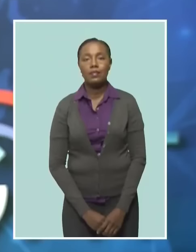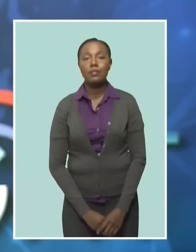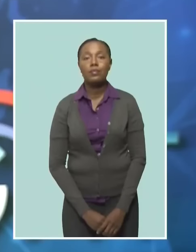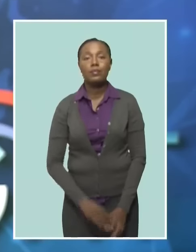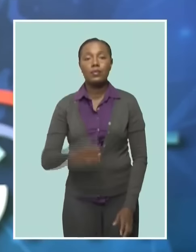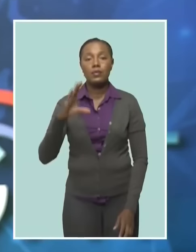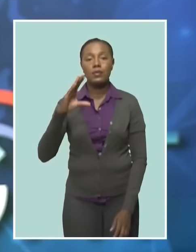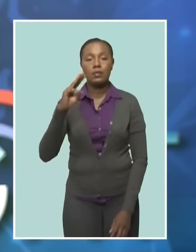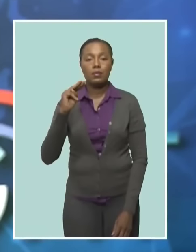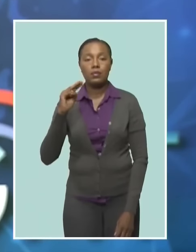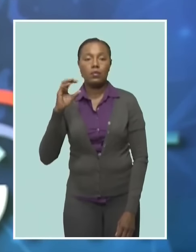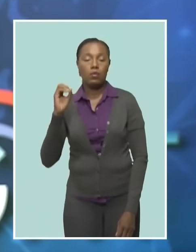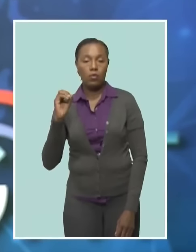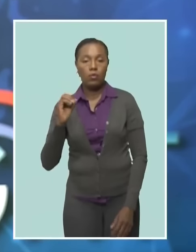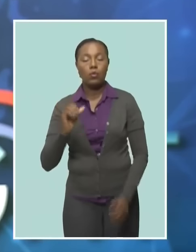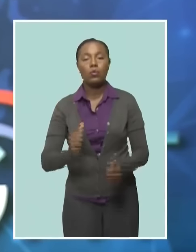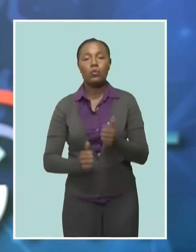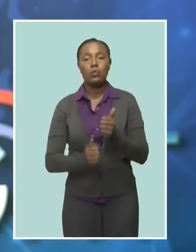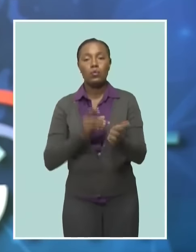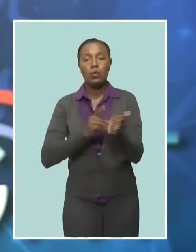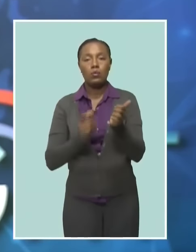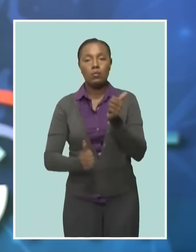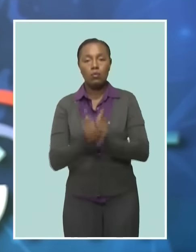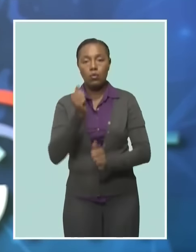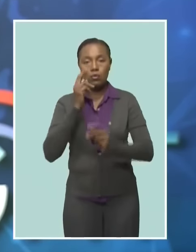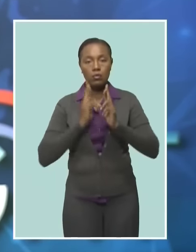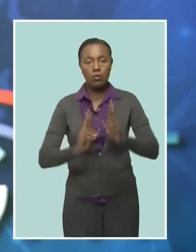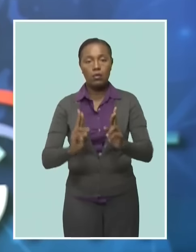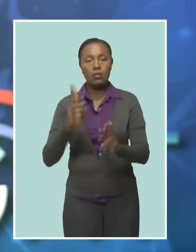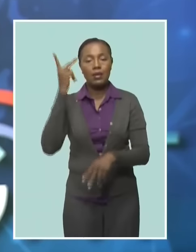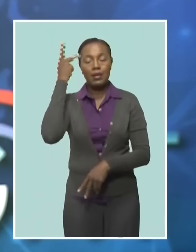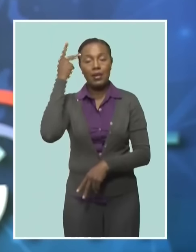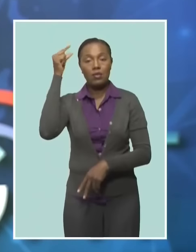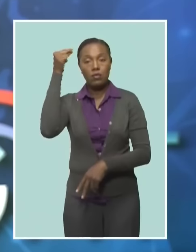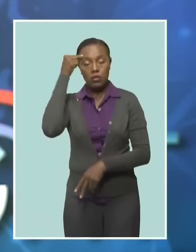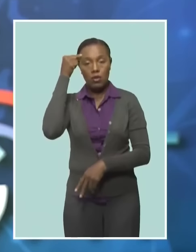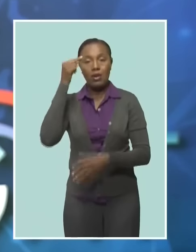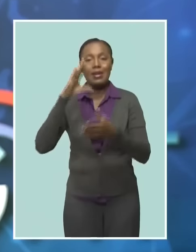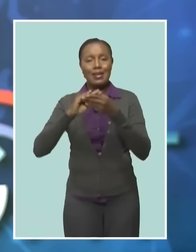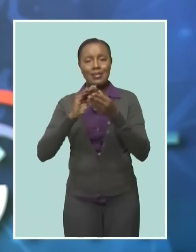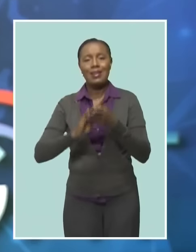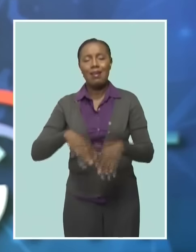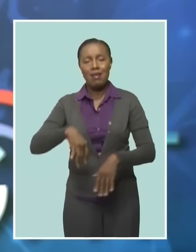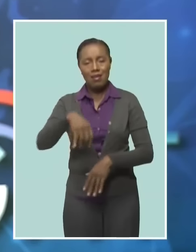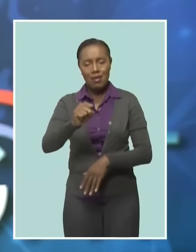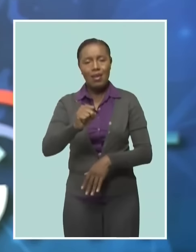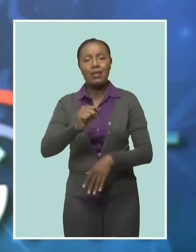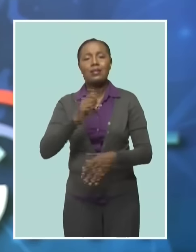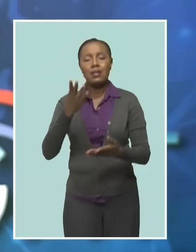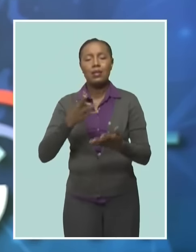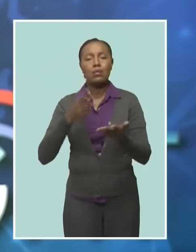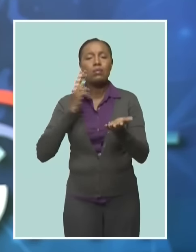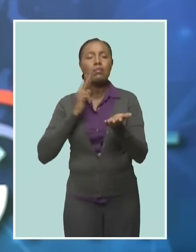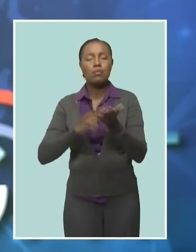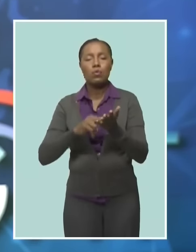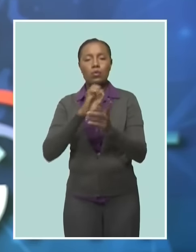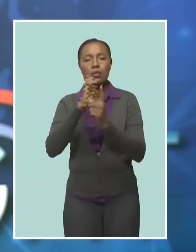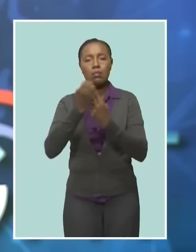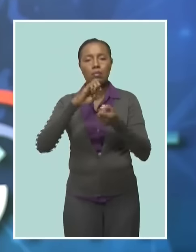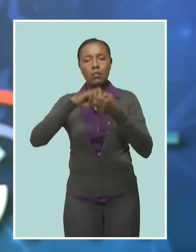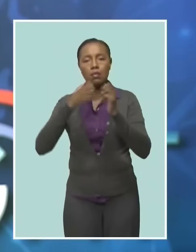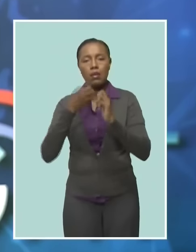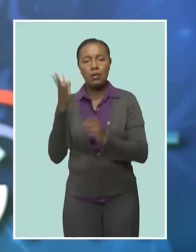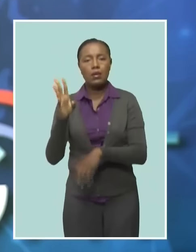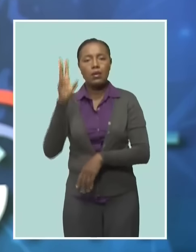Chief Medical Officer Dr. the Most Honorable Kenneth George has confirmed reports of environmental issues at the Winston Scott